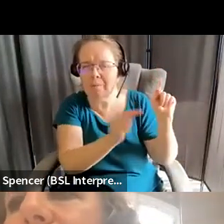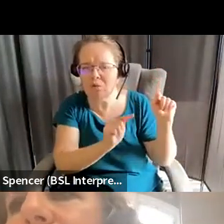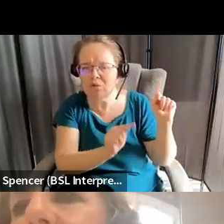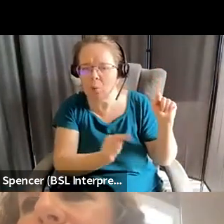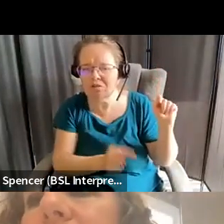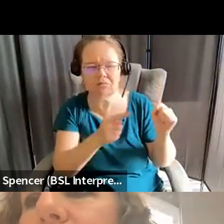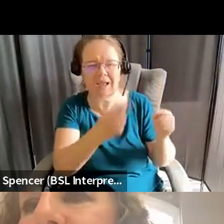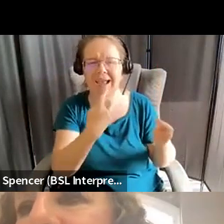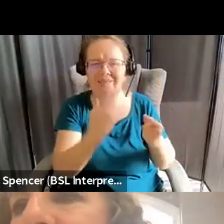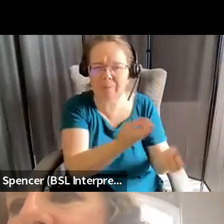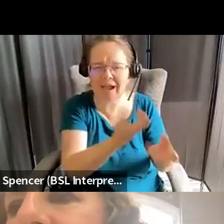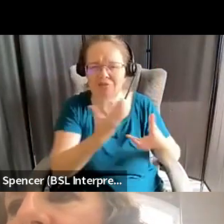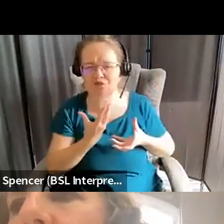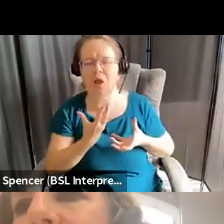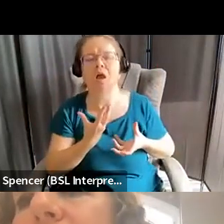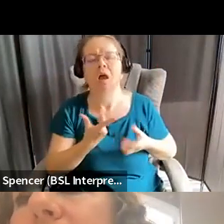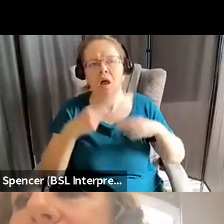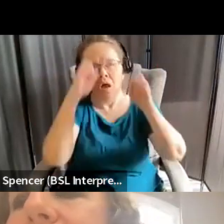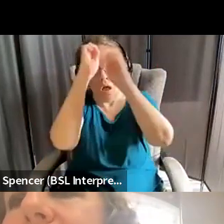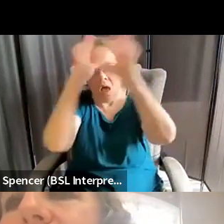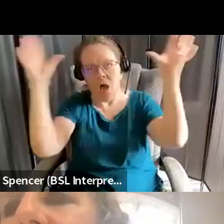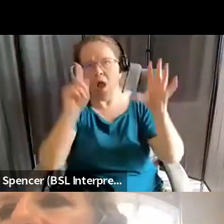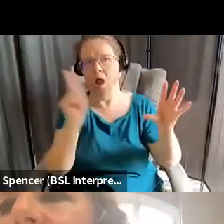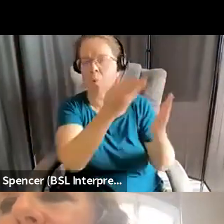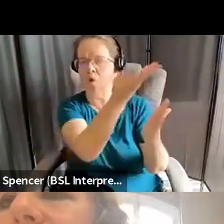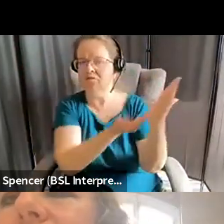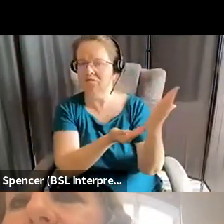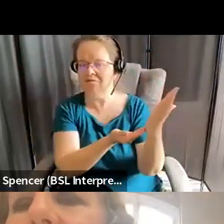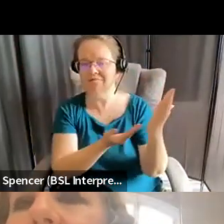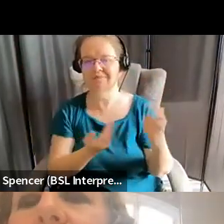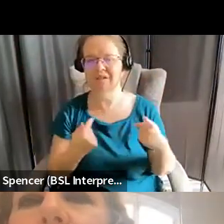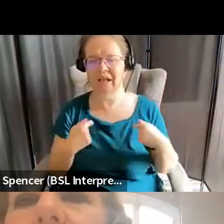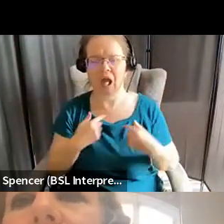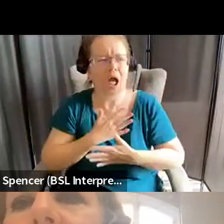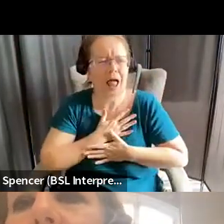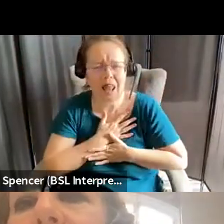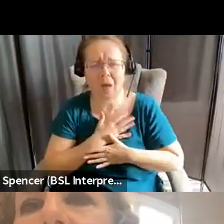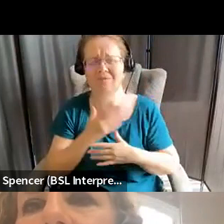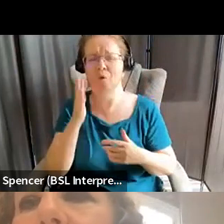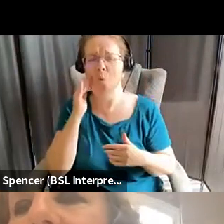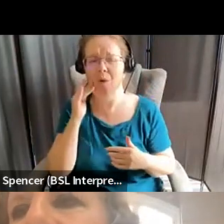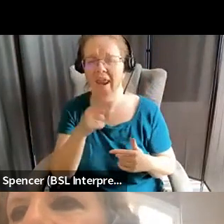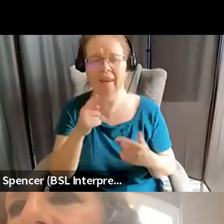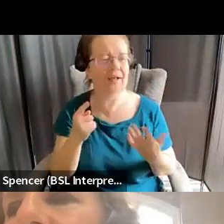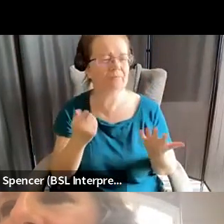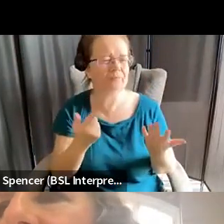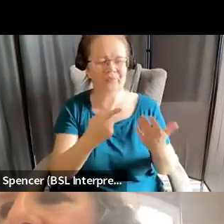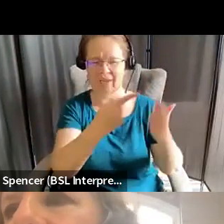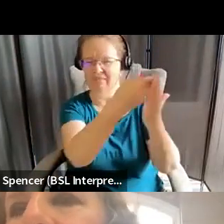information conveyed so I can understand what's on a page? So I love things like when like a